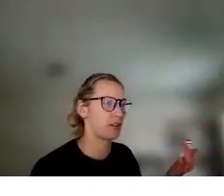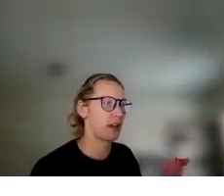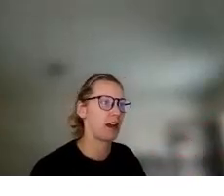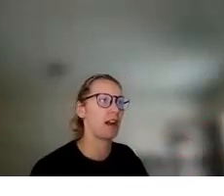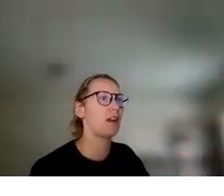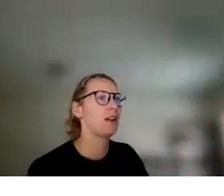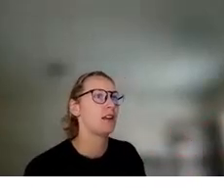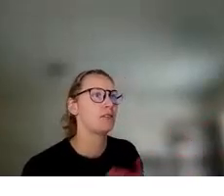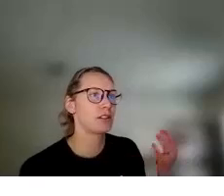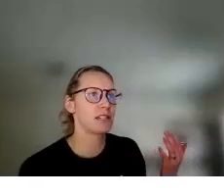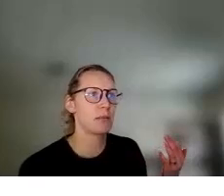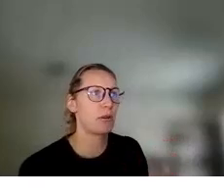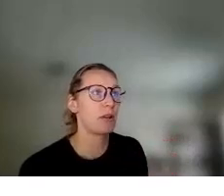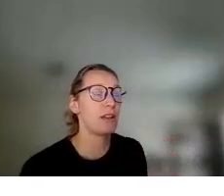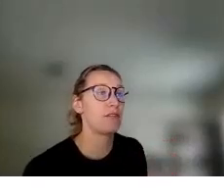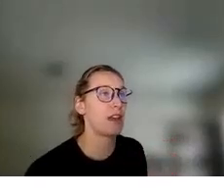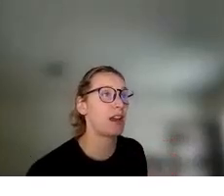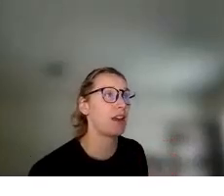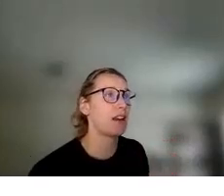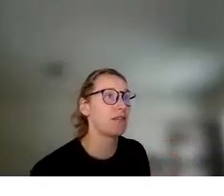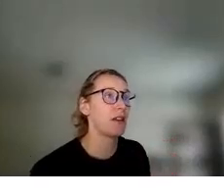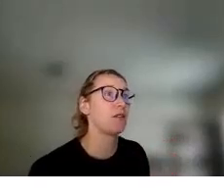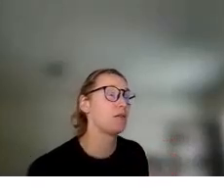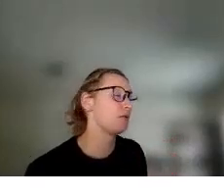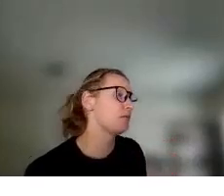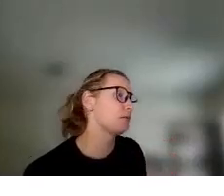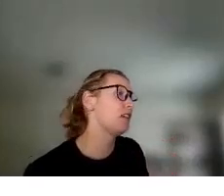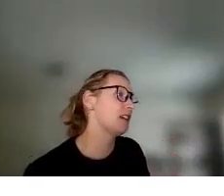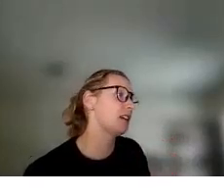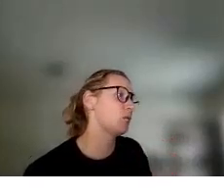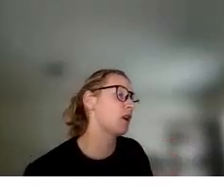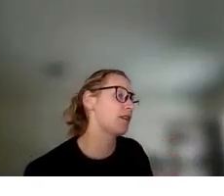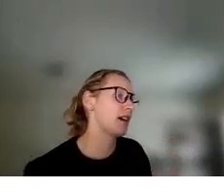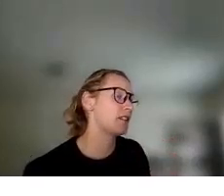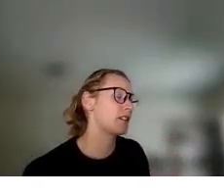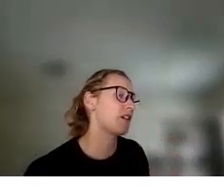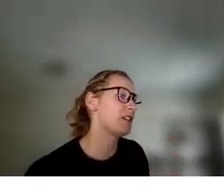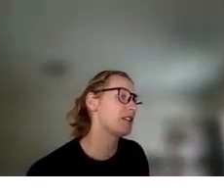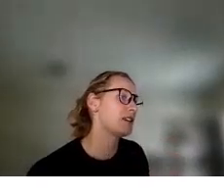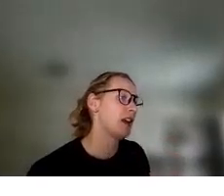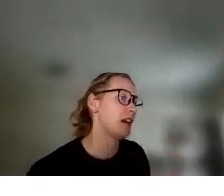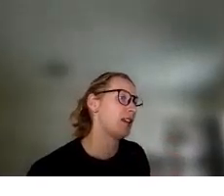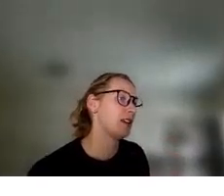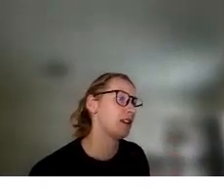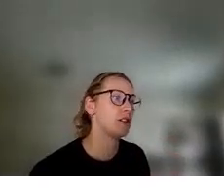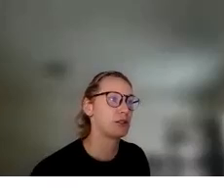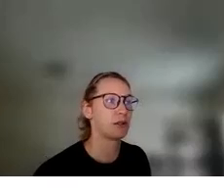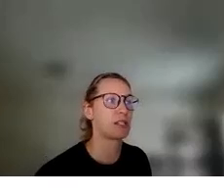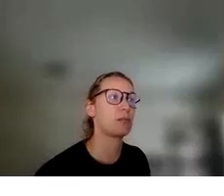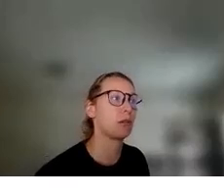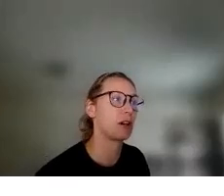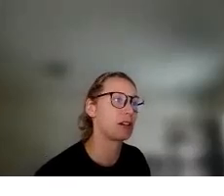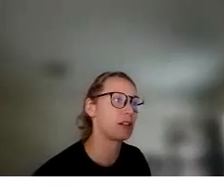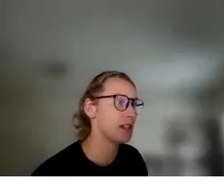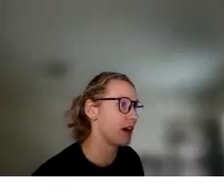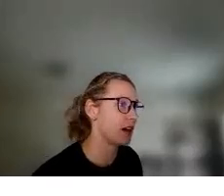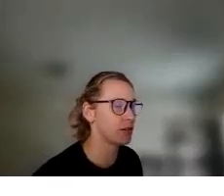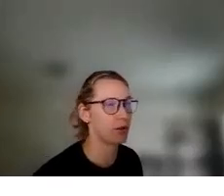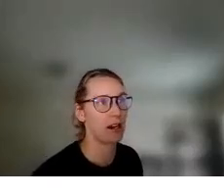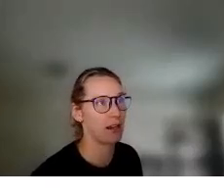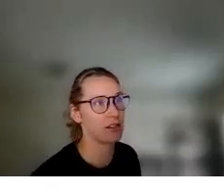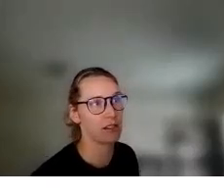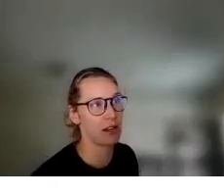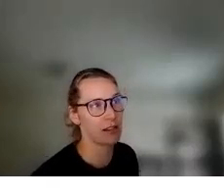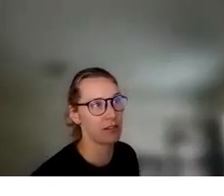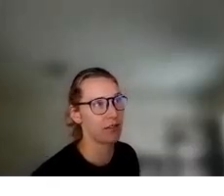or personal care, for example, if they need and want that service. And they can also explore